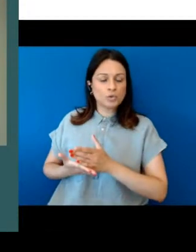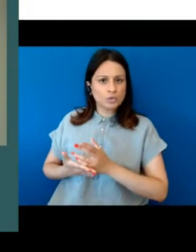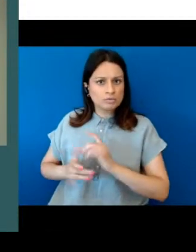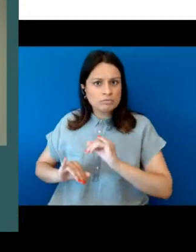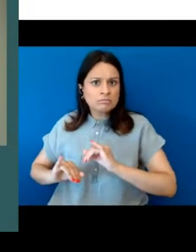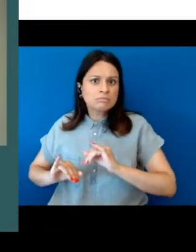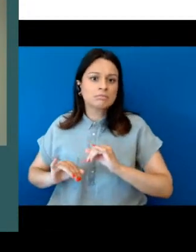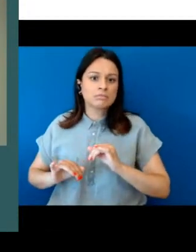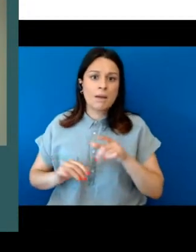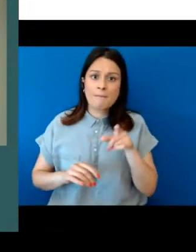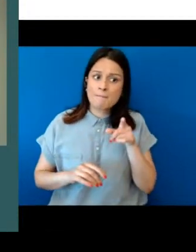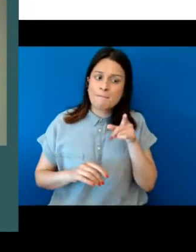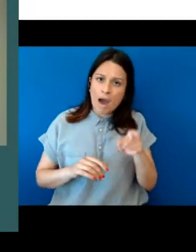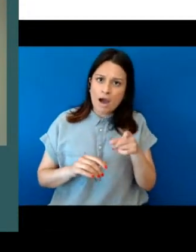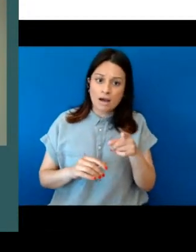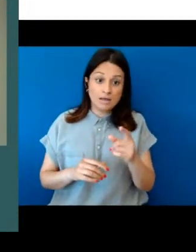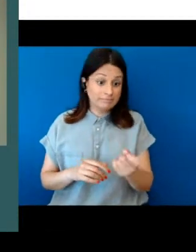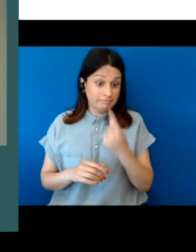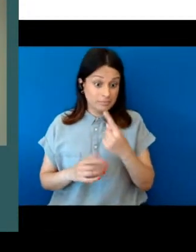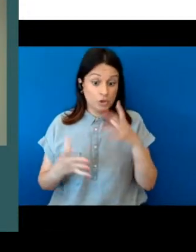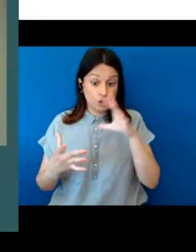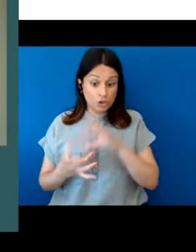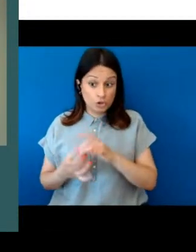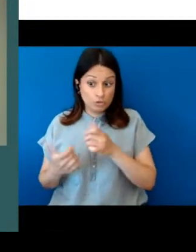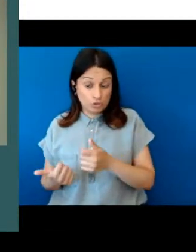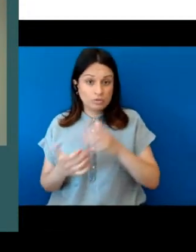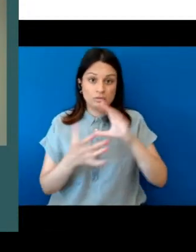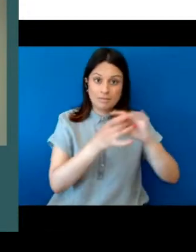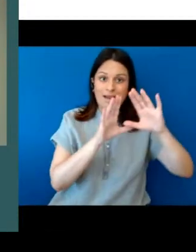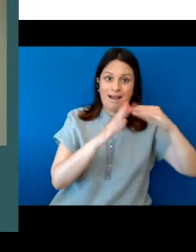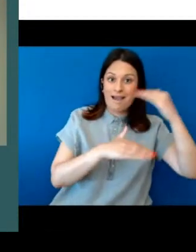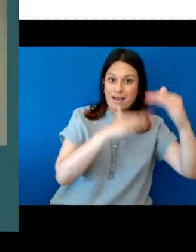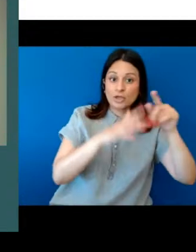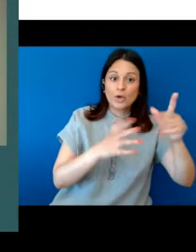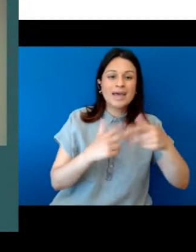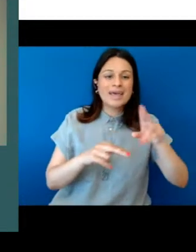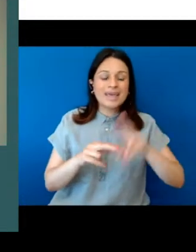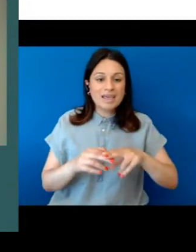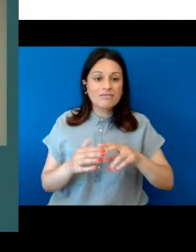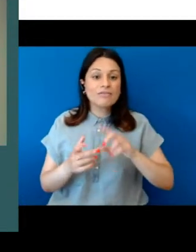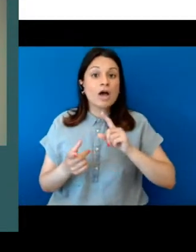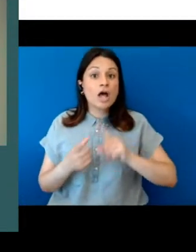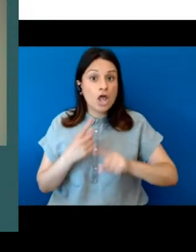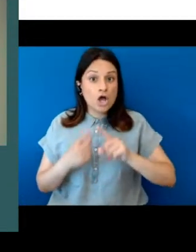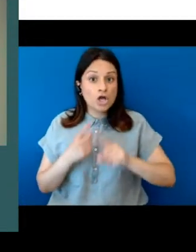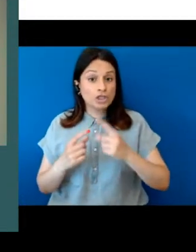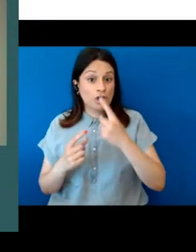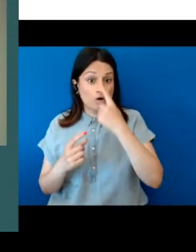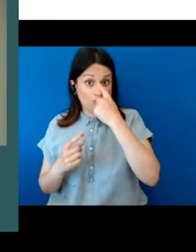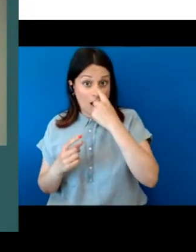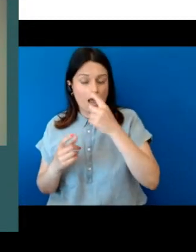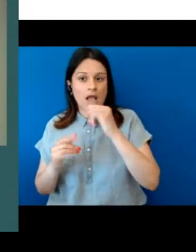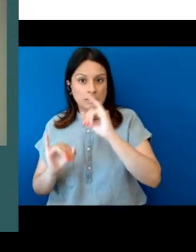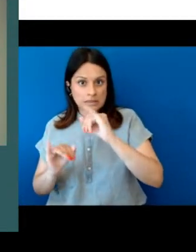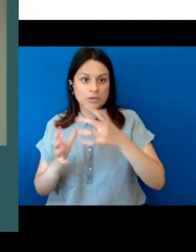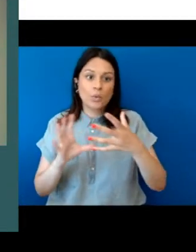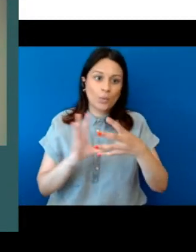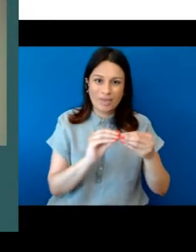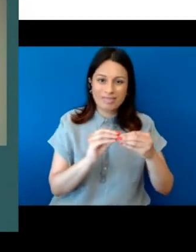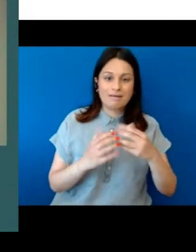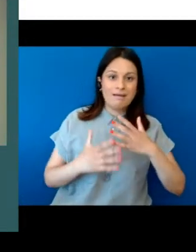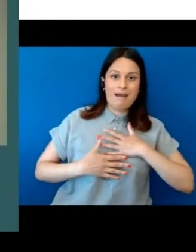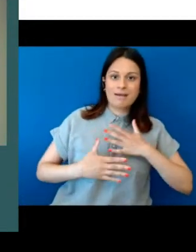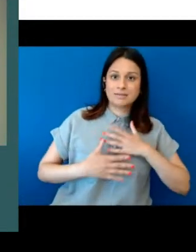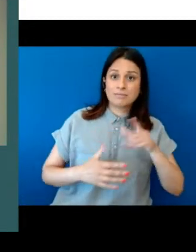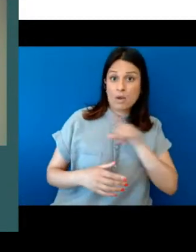good for the child or adult with allergic rhinitis plus asthma, because they do actually, when they